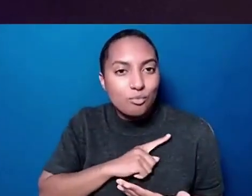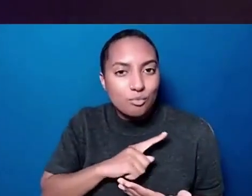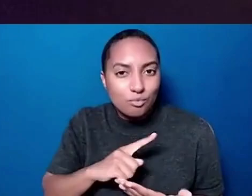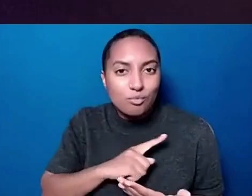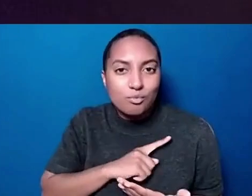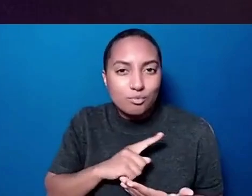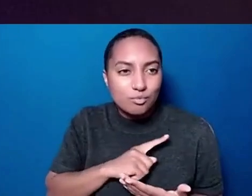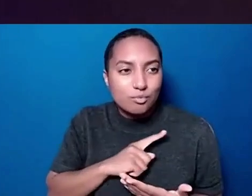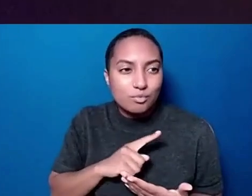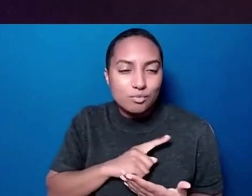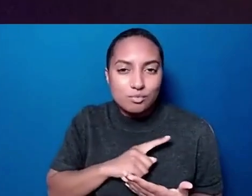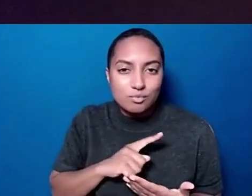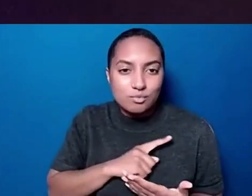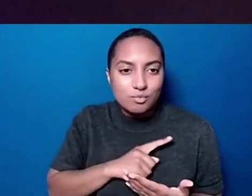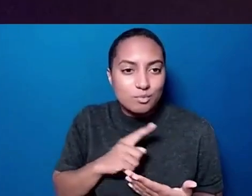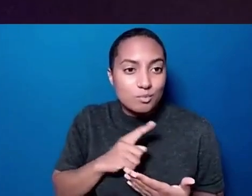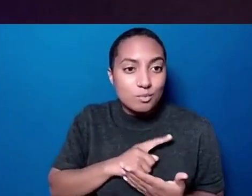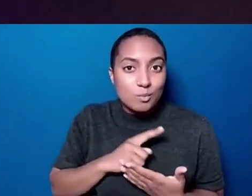breathing underwater.